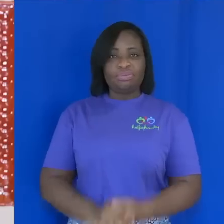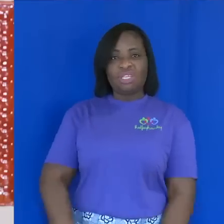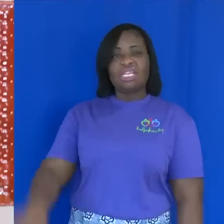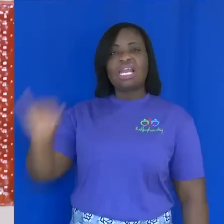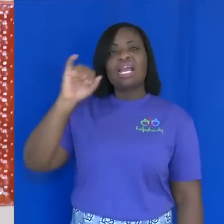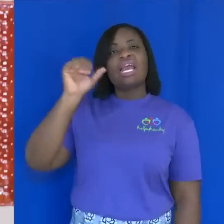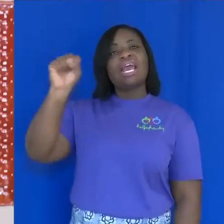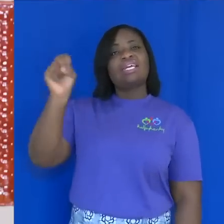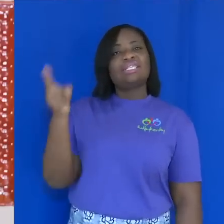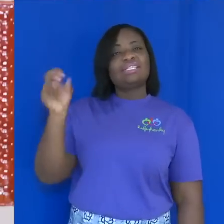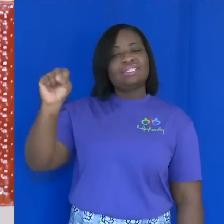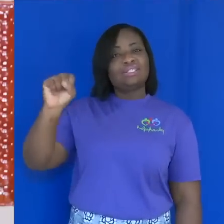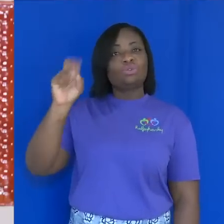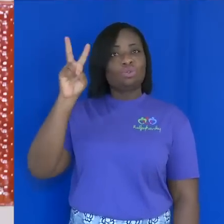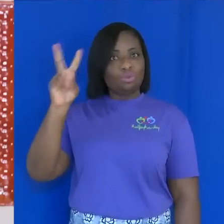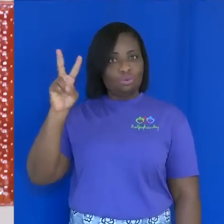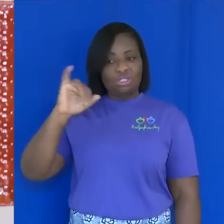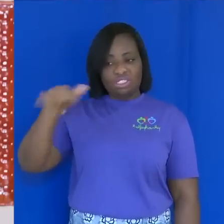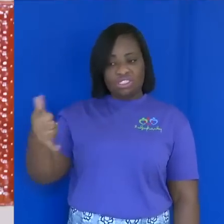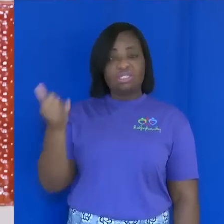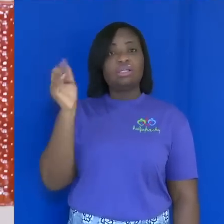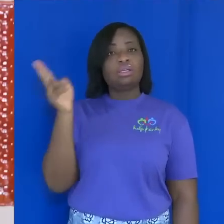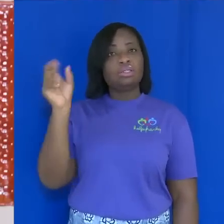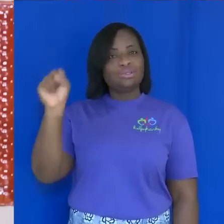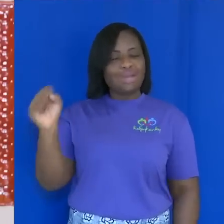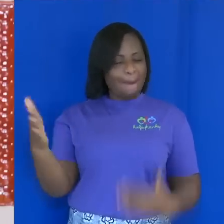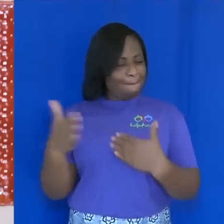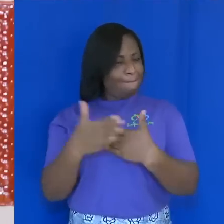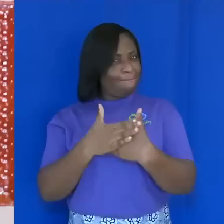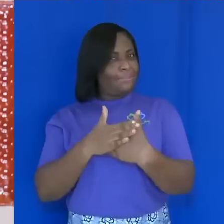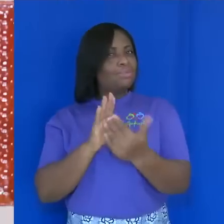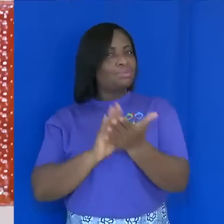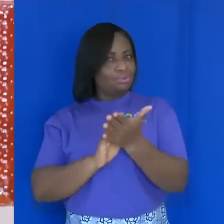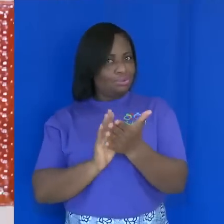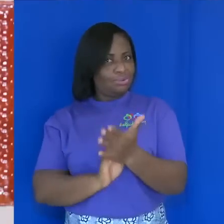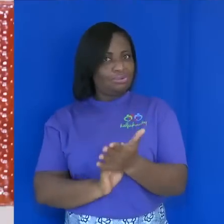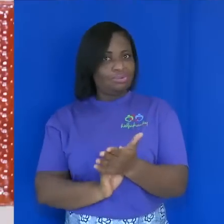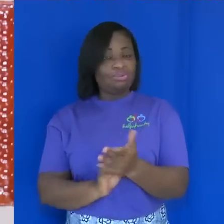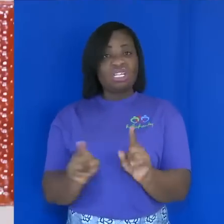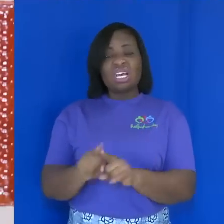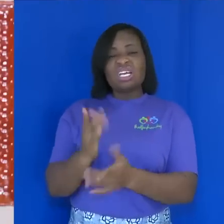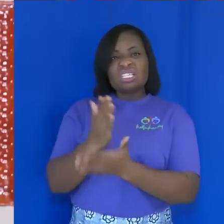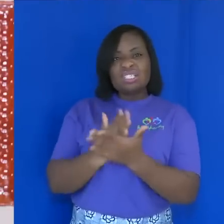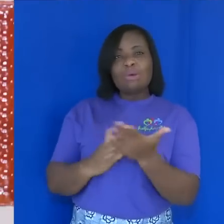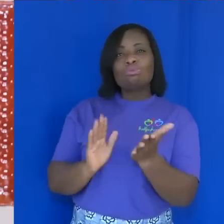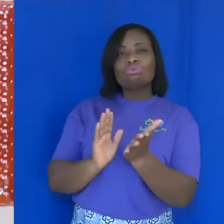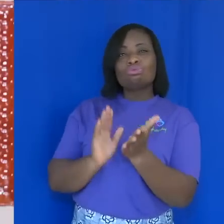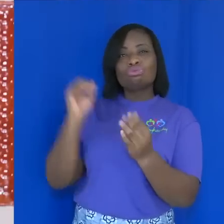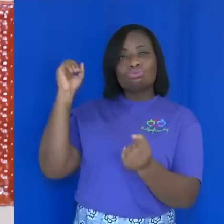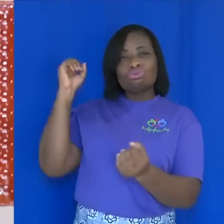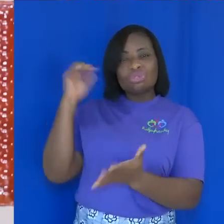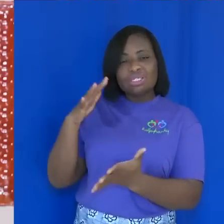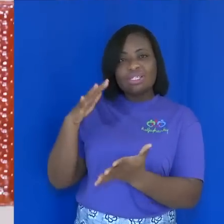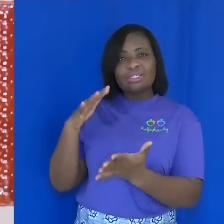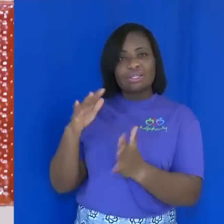SHS2 and JHS2 students are back in school, as are some students in tertiary institutions